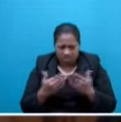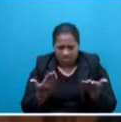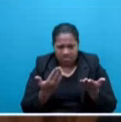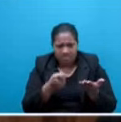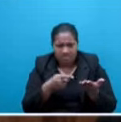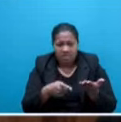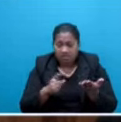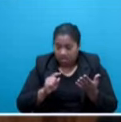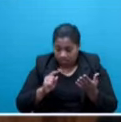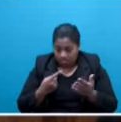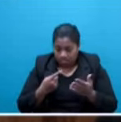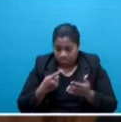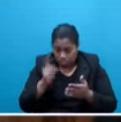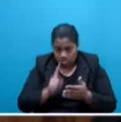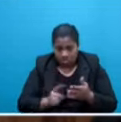today.